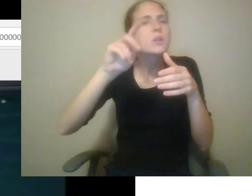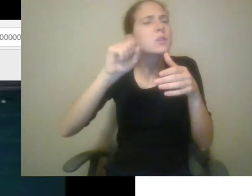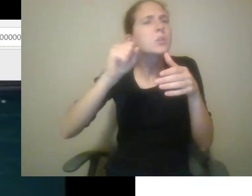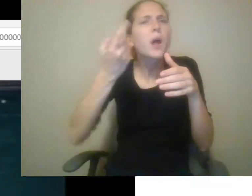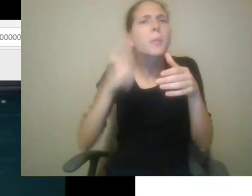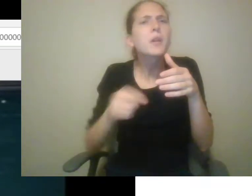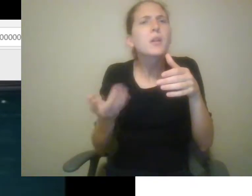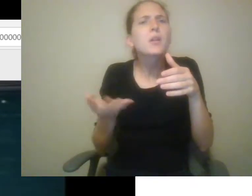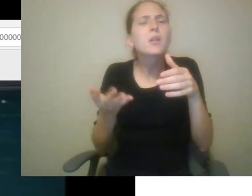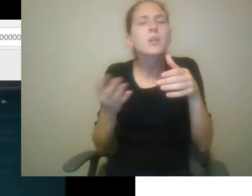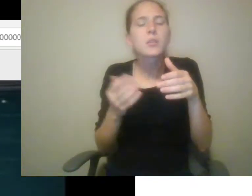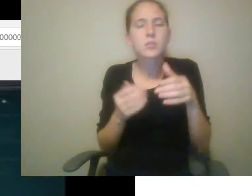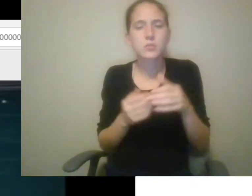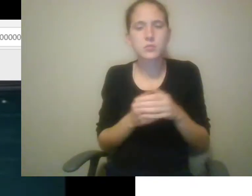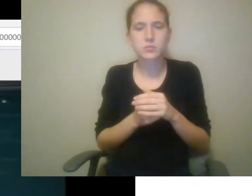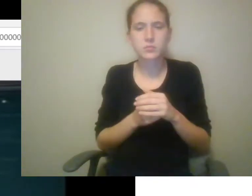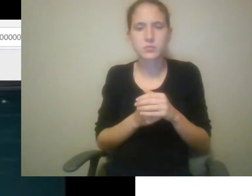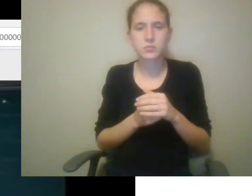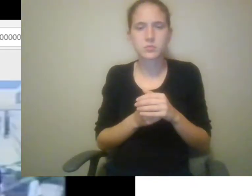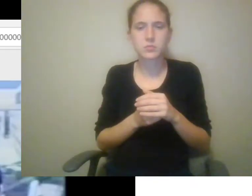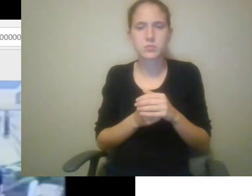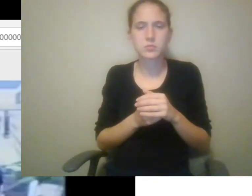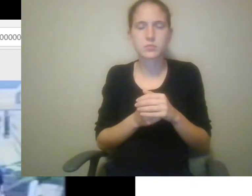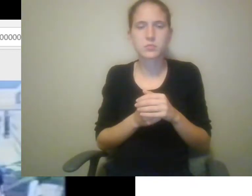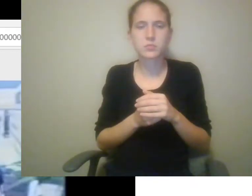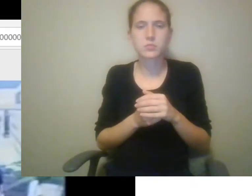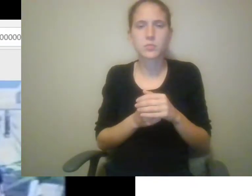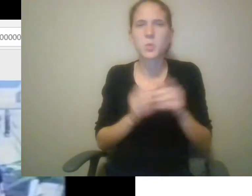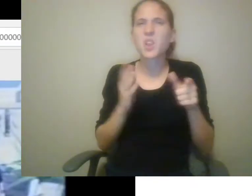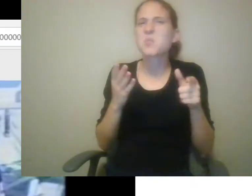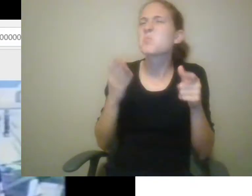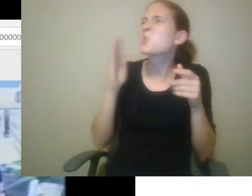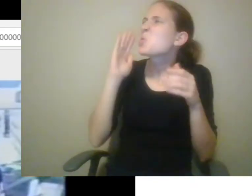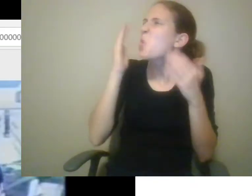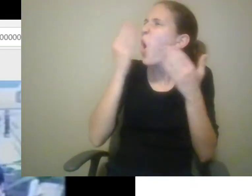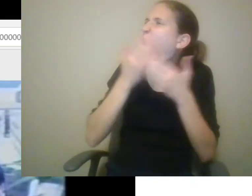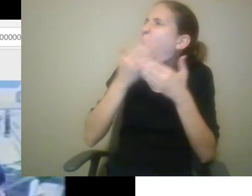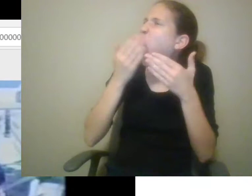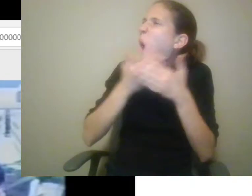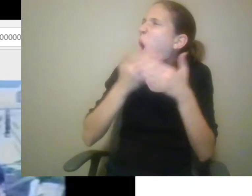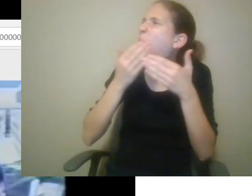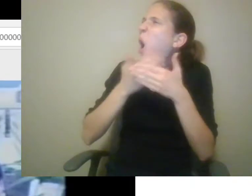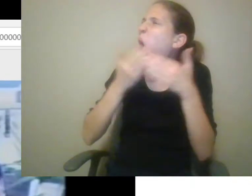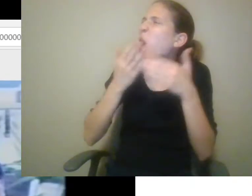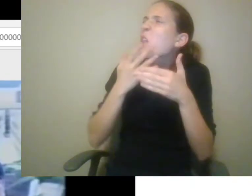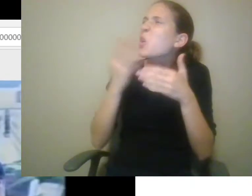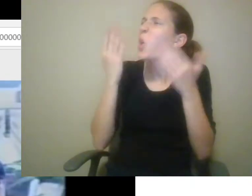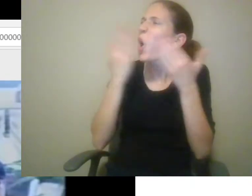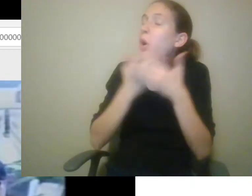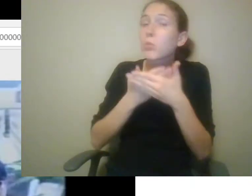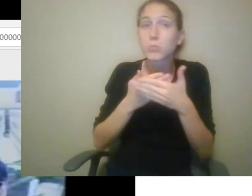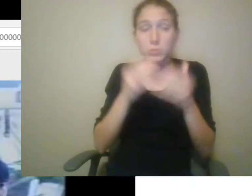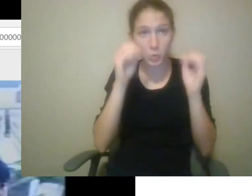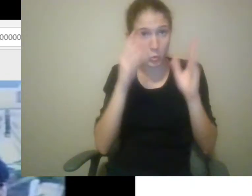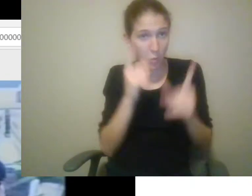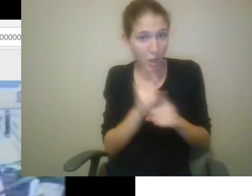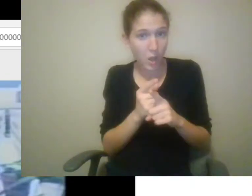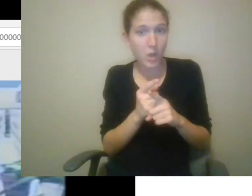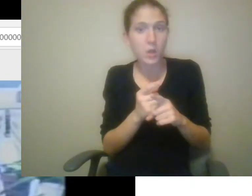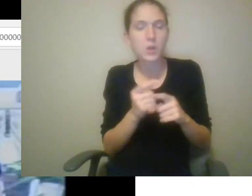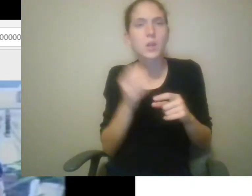Kevin. It's not going to be as, it's going to be darker than The color would be